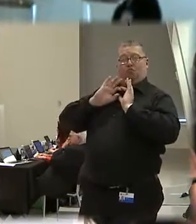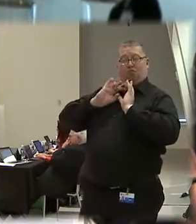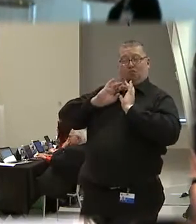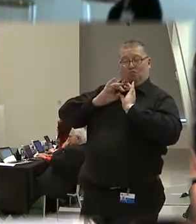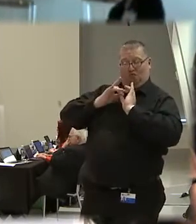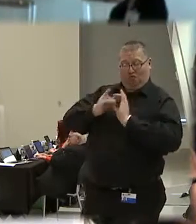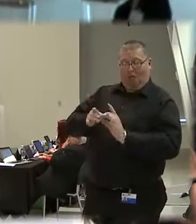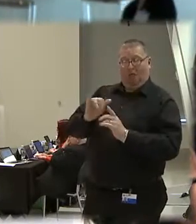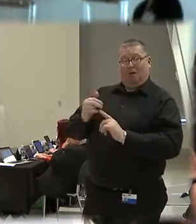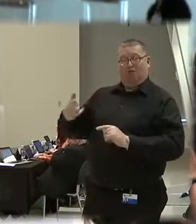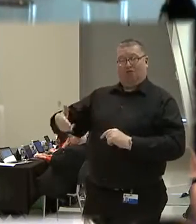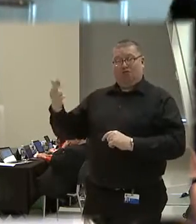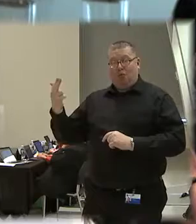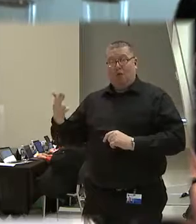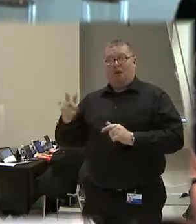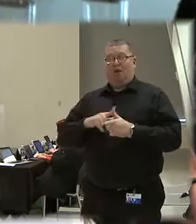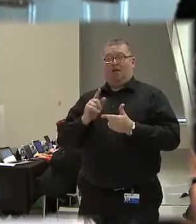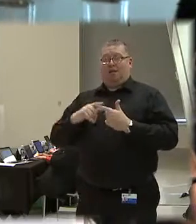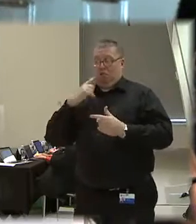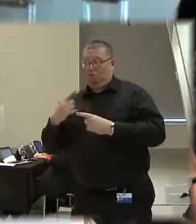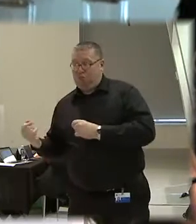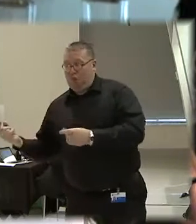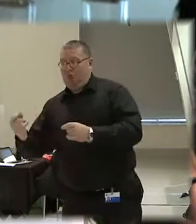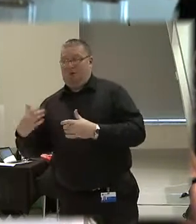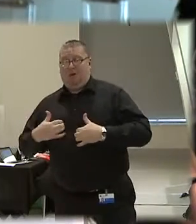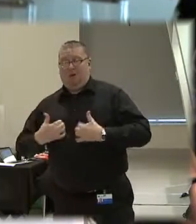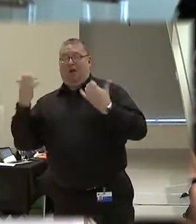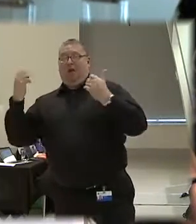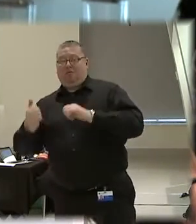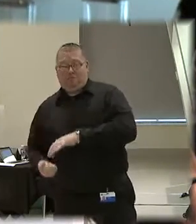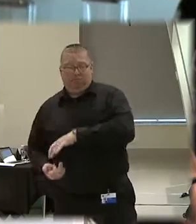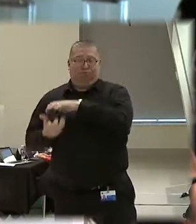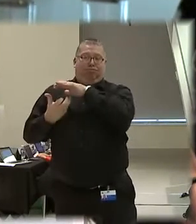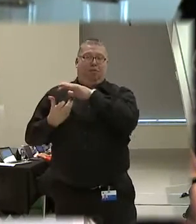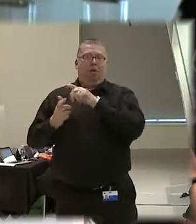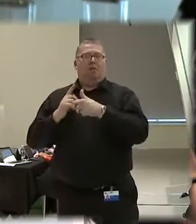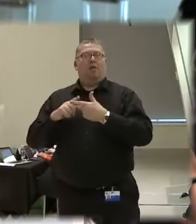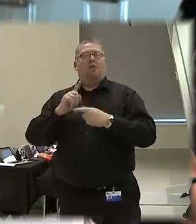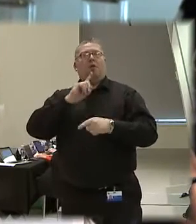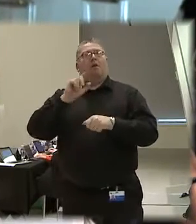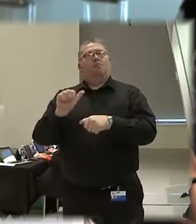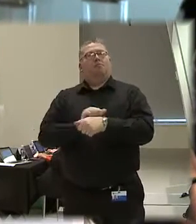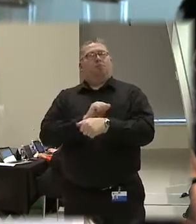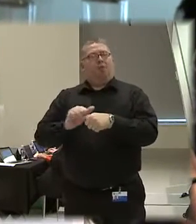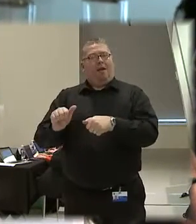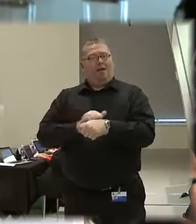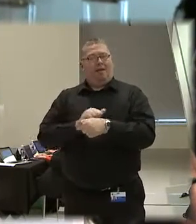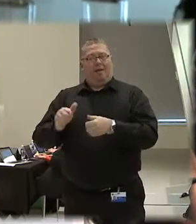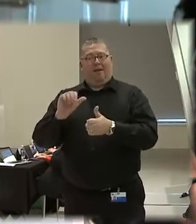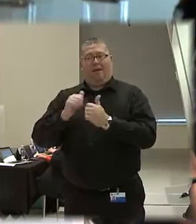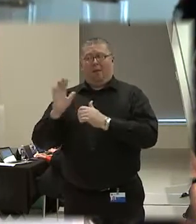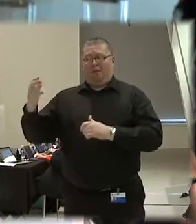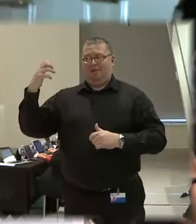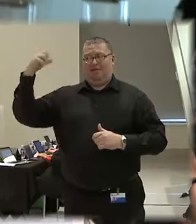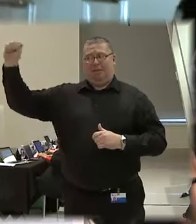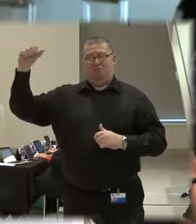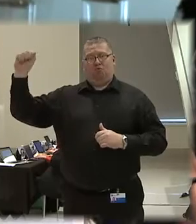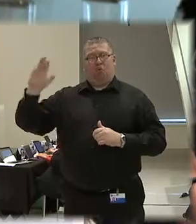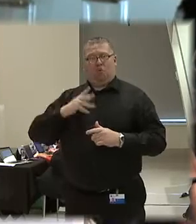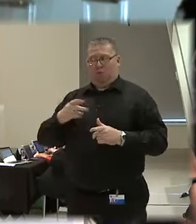to a vacuum, which led to rumors filling it. And then the actual practice of how the demonstrations were